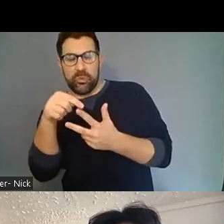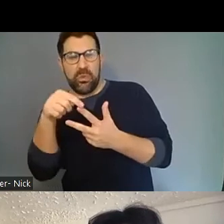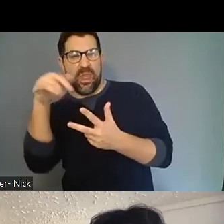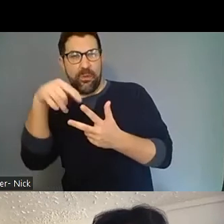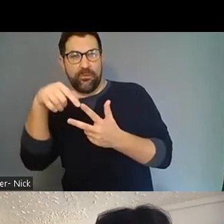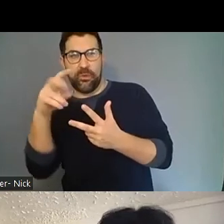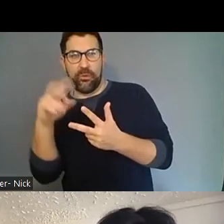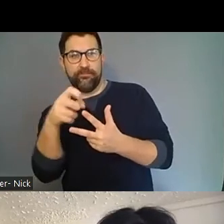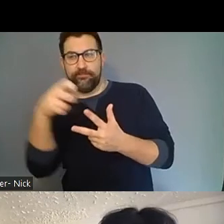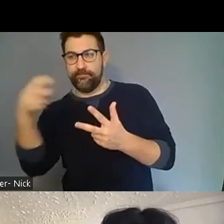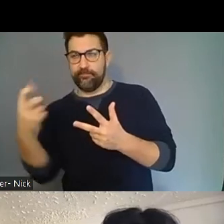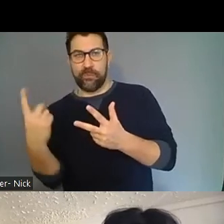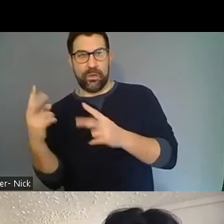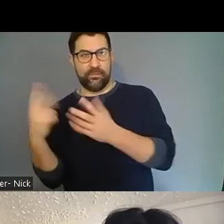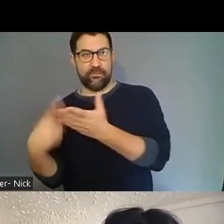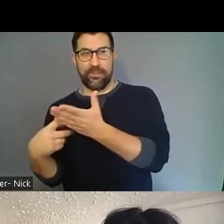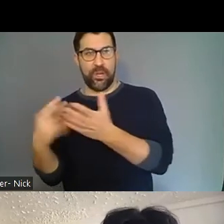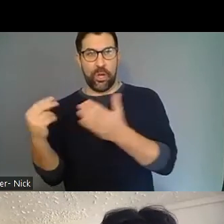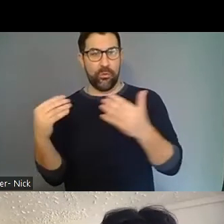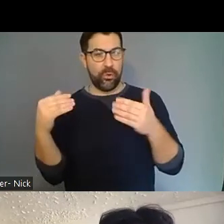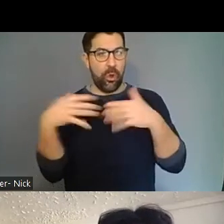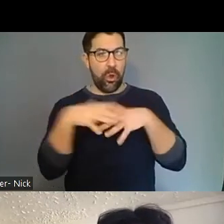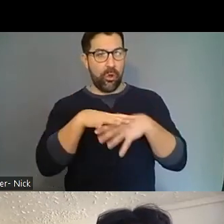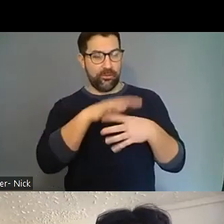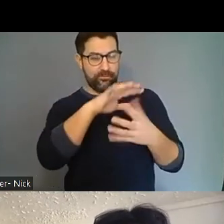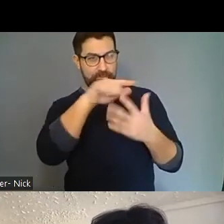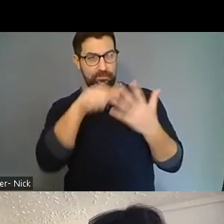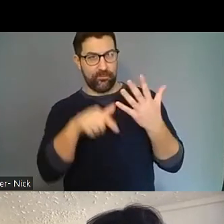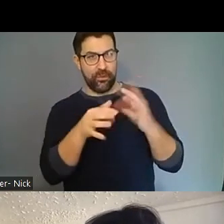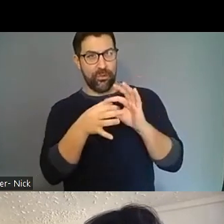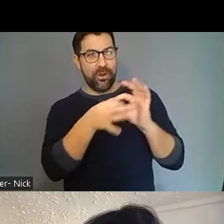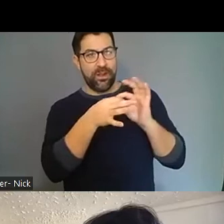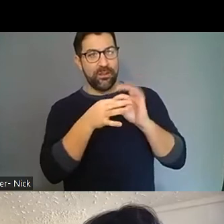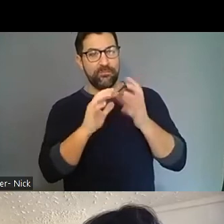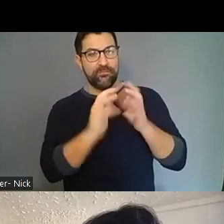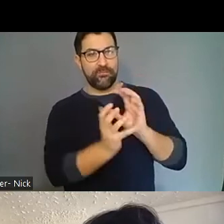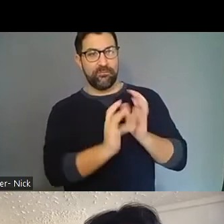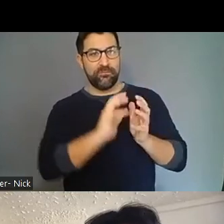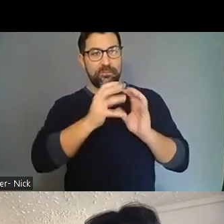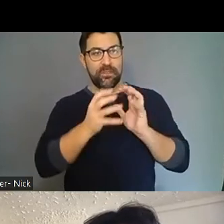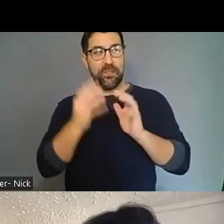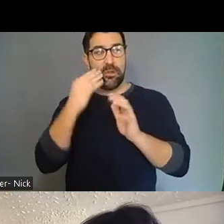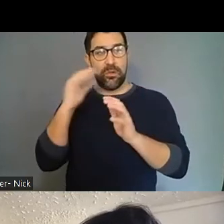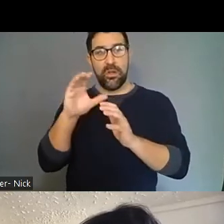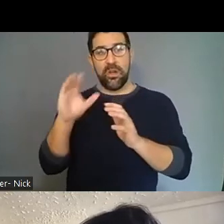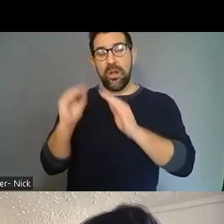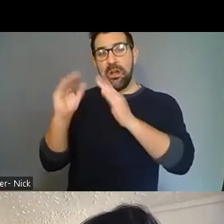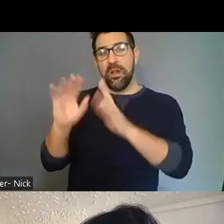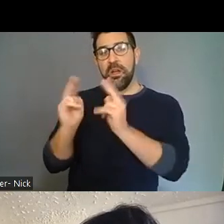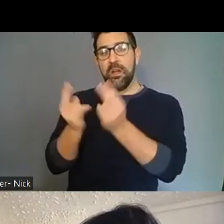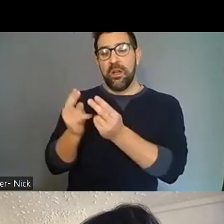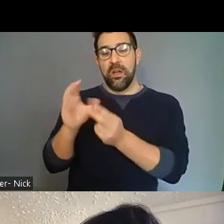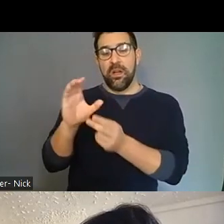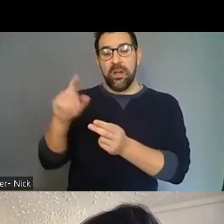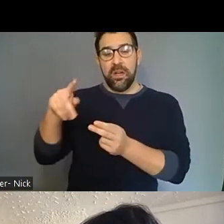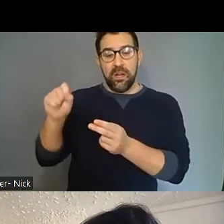talk, and which honestly was something that our teachers, the Chicago Teachers Union and Chicago Public Schools